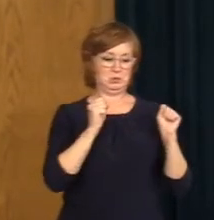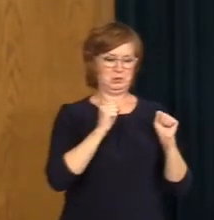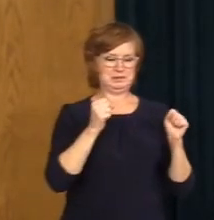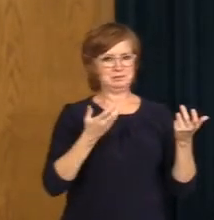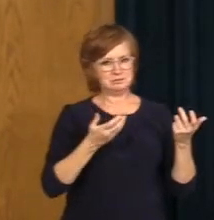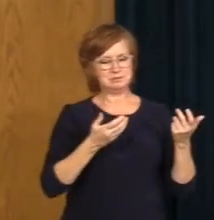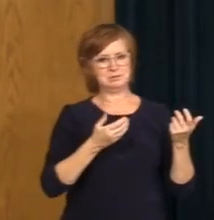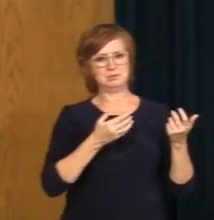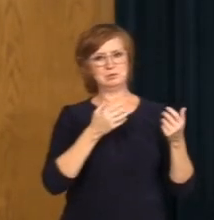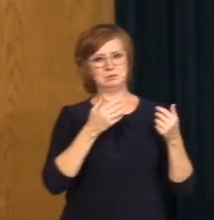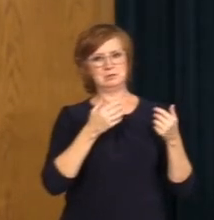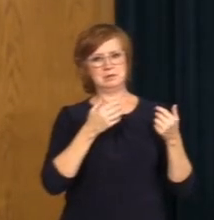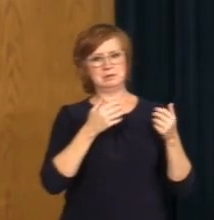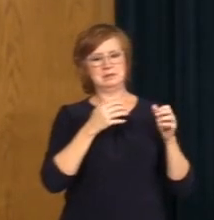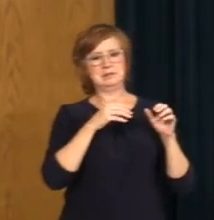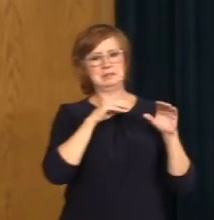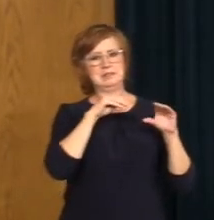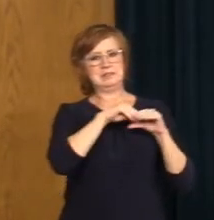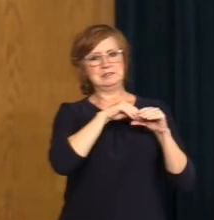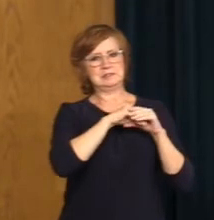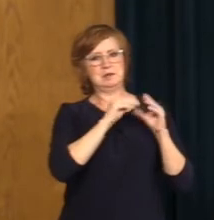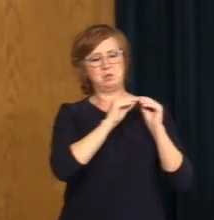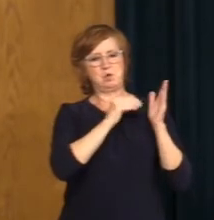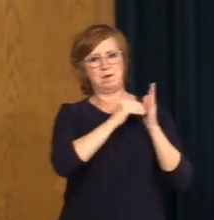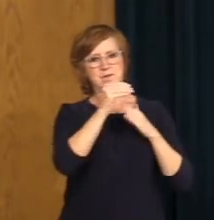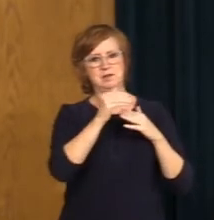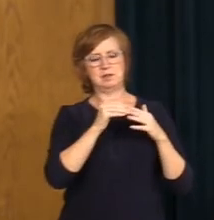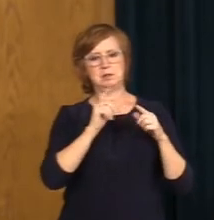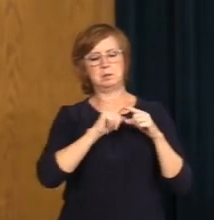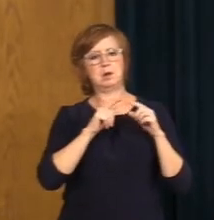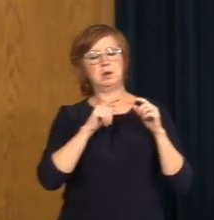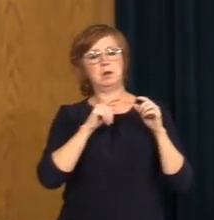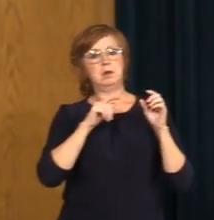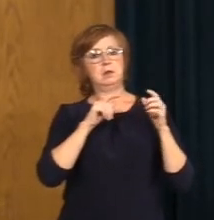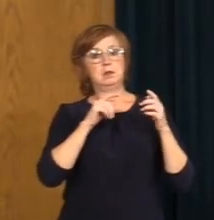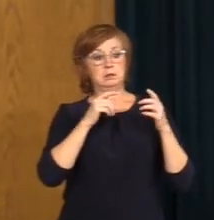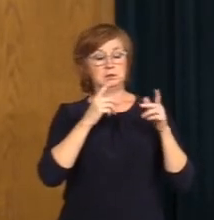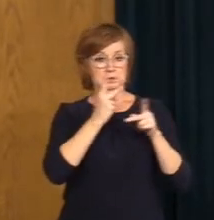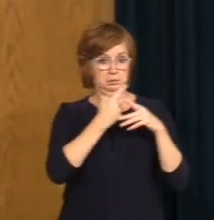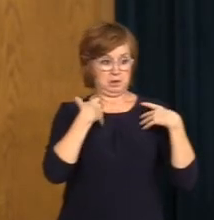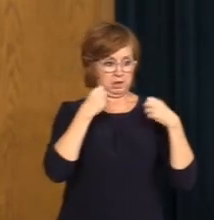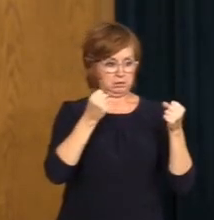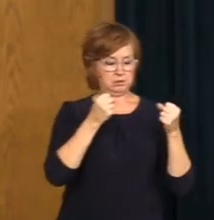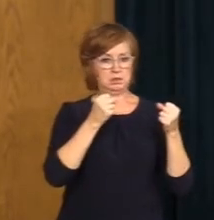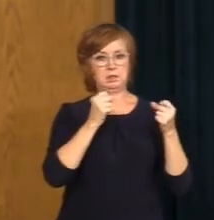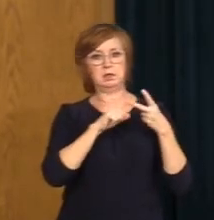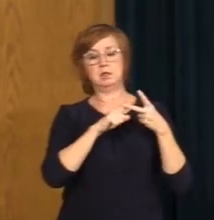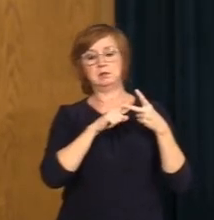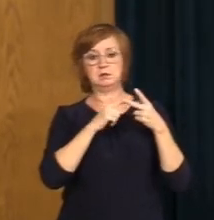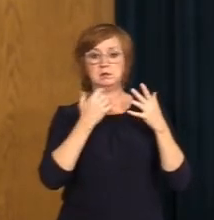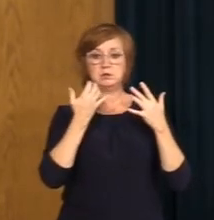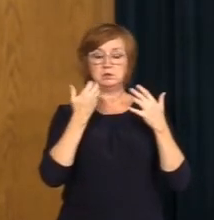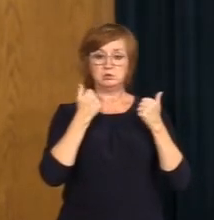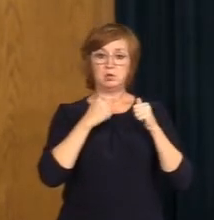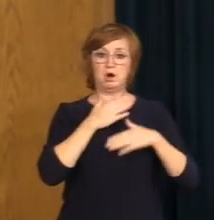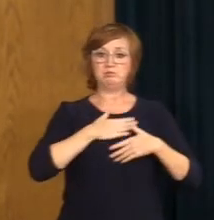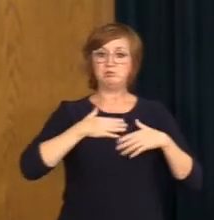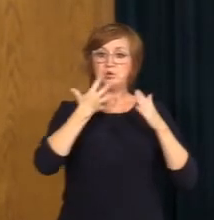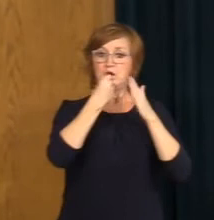healthy and being out and about, and especially where you can, enjoying the outdoors is